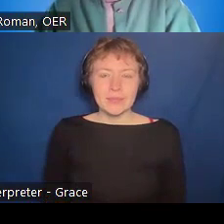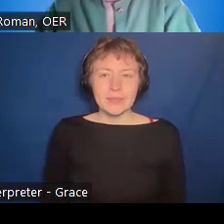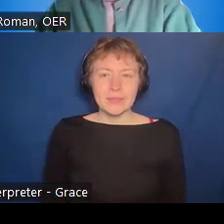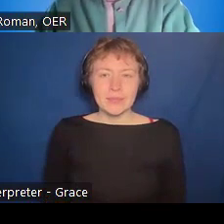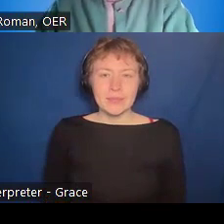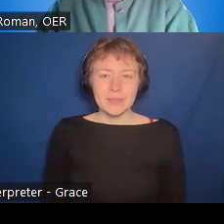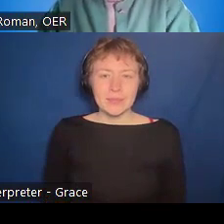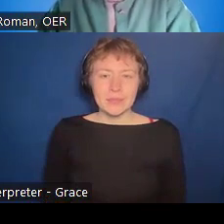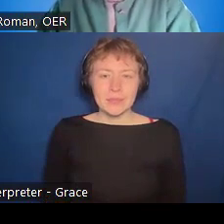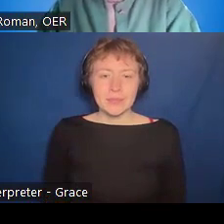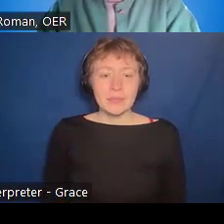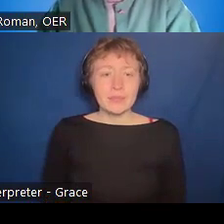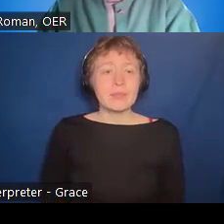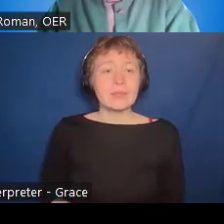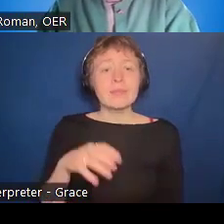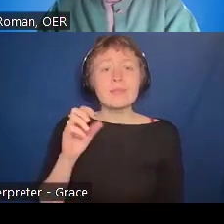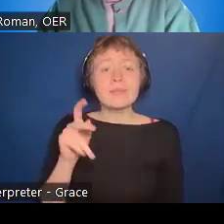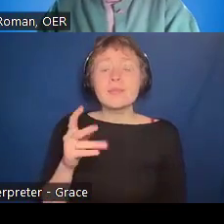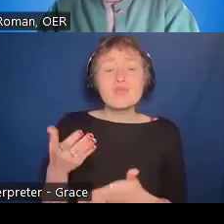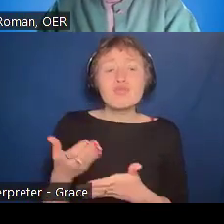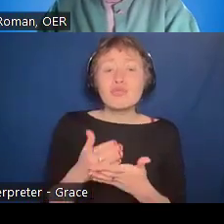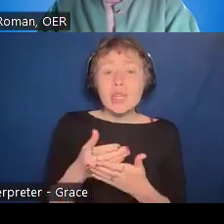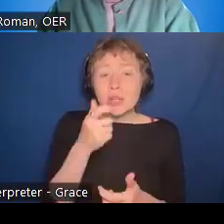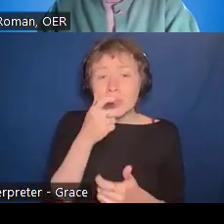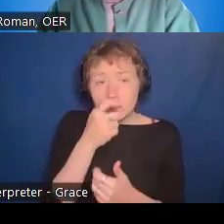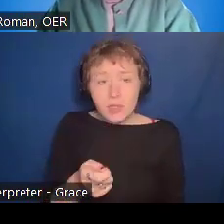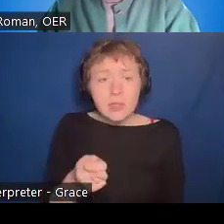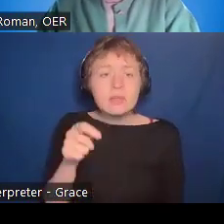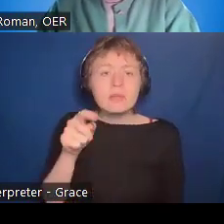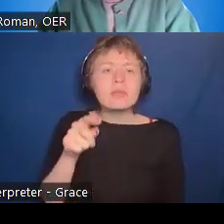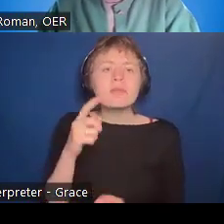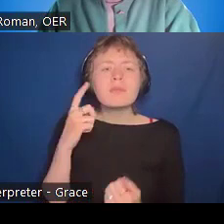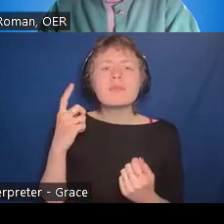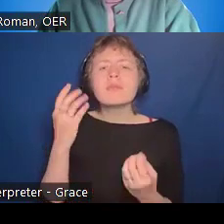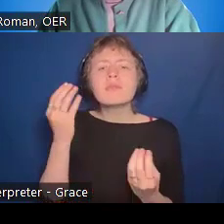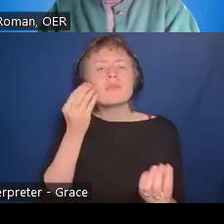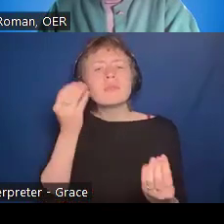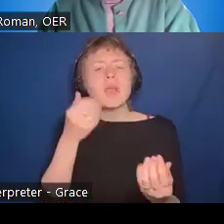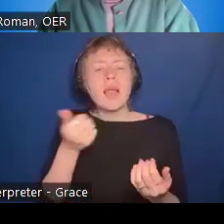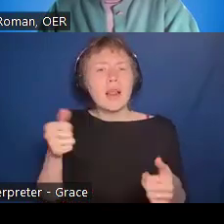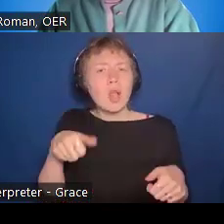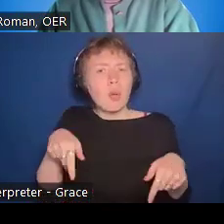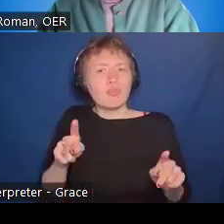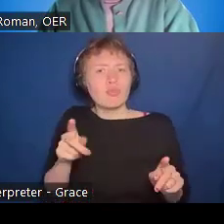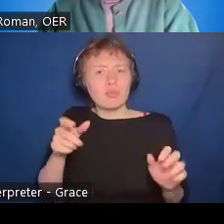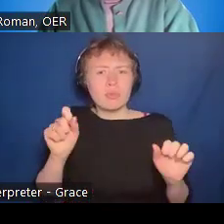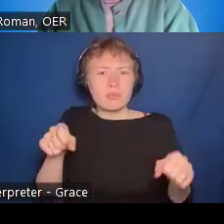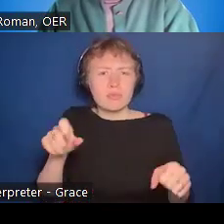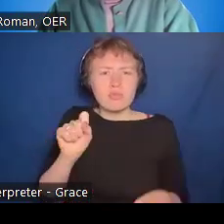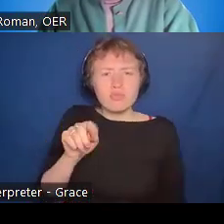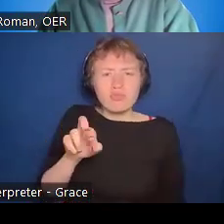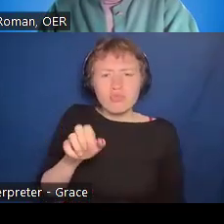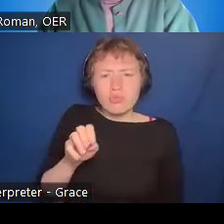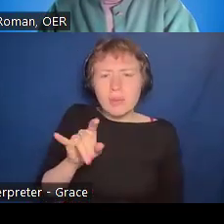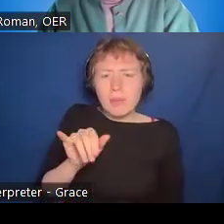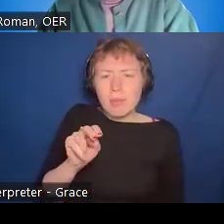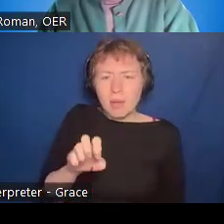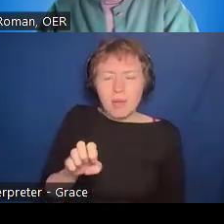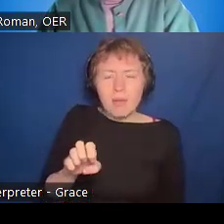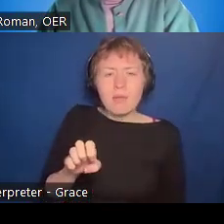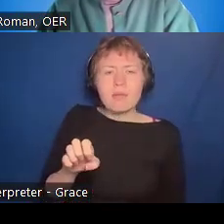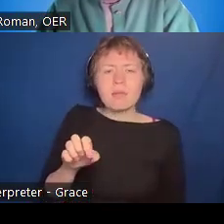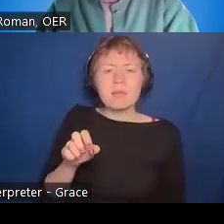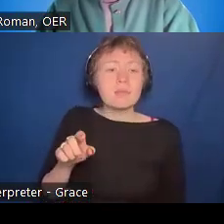Okay, so shared interest, consider any opportunities you have to streamline. The standard shared interest period is